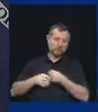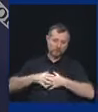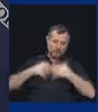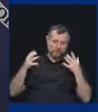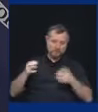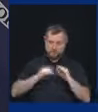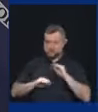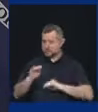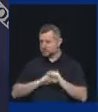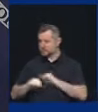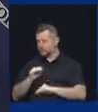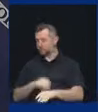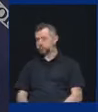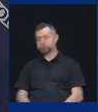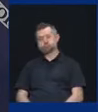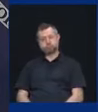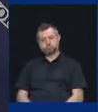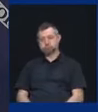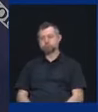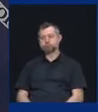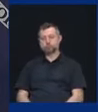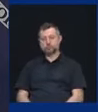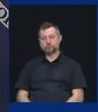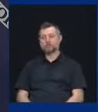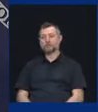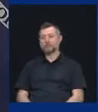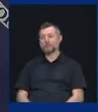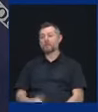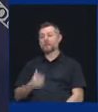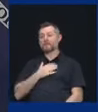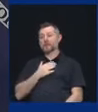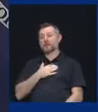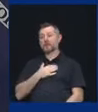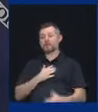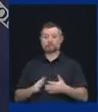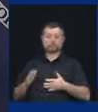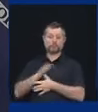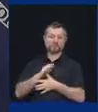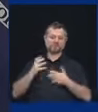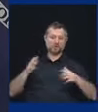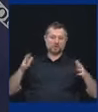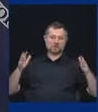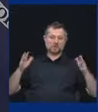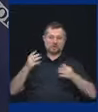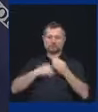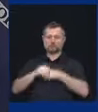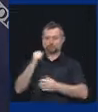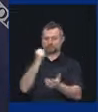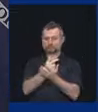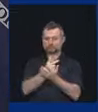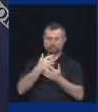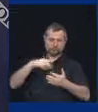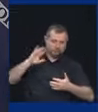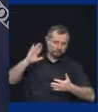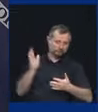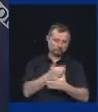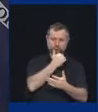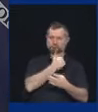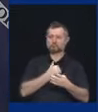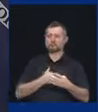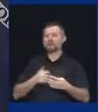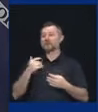And I think it's fair to say my priorities were done in the budget. I think the majority of the Senate and